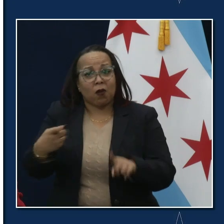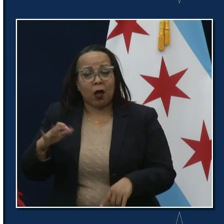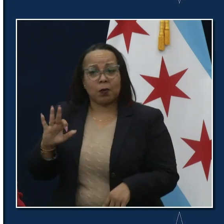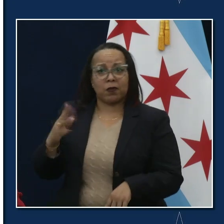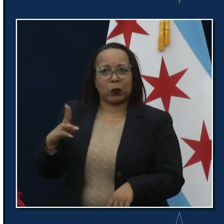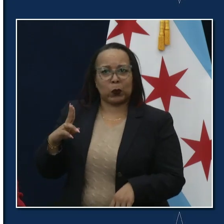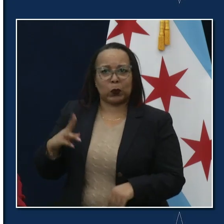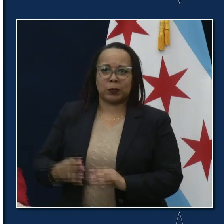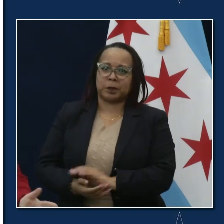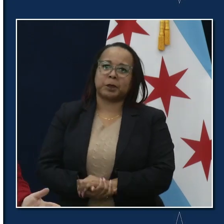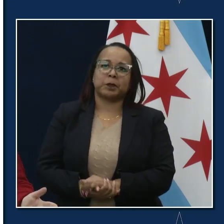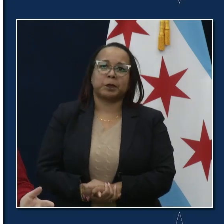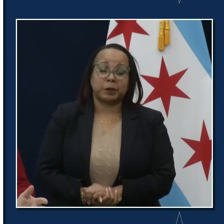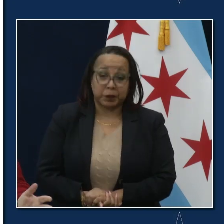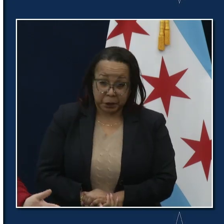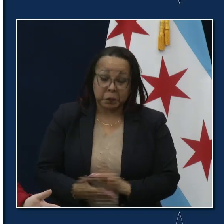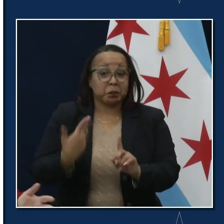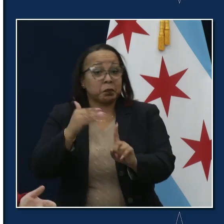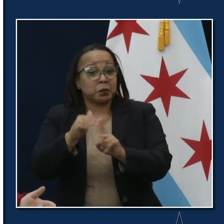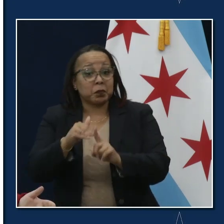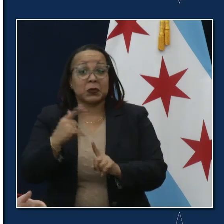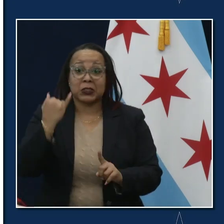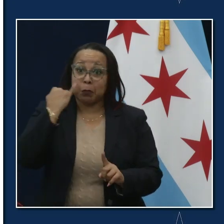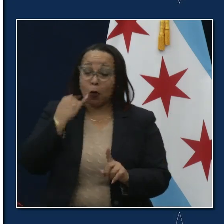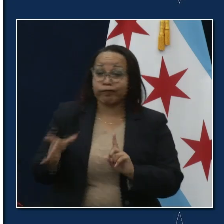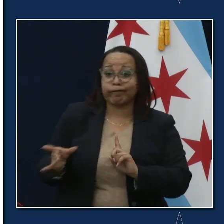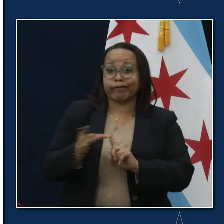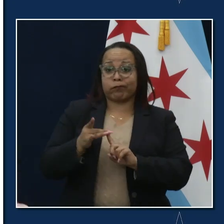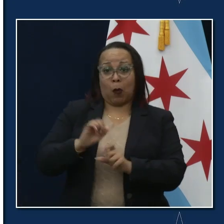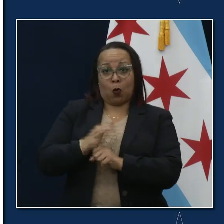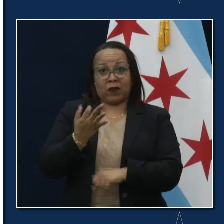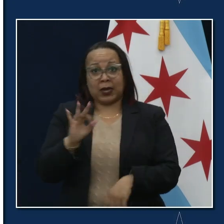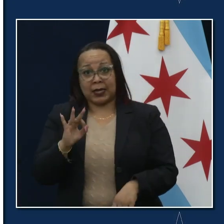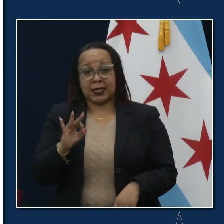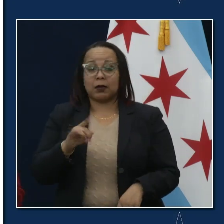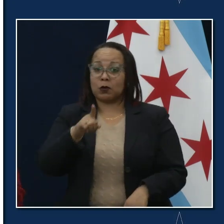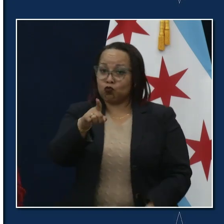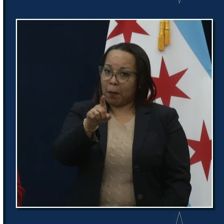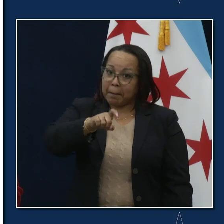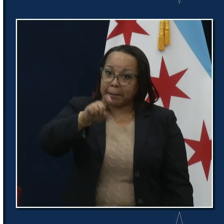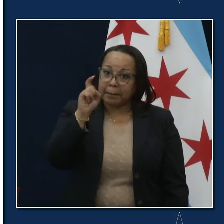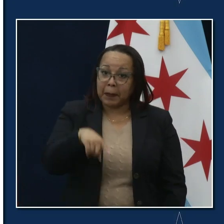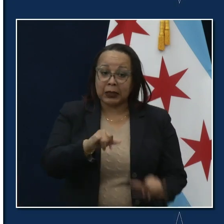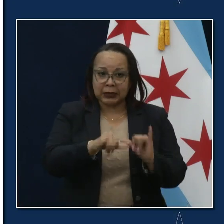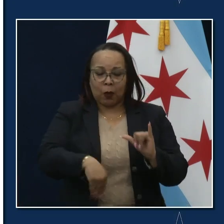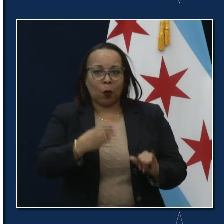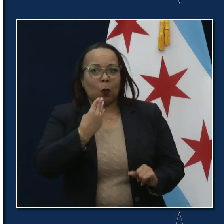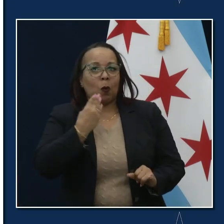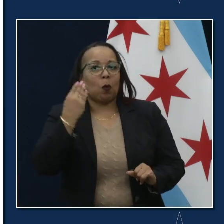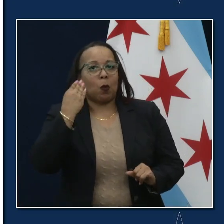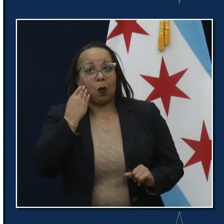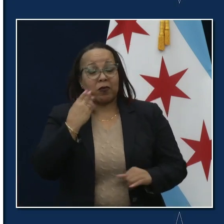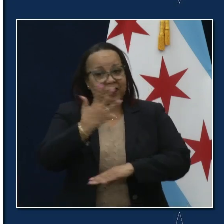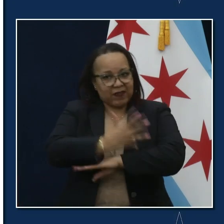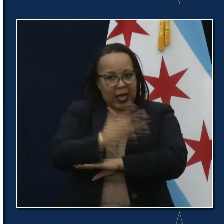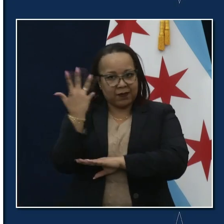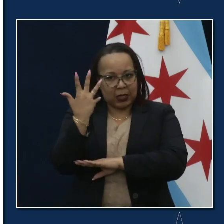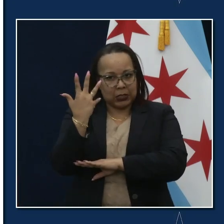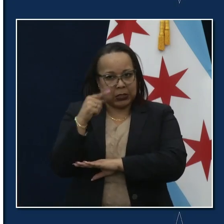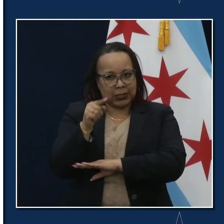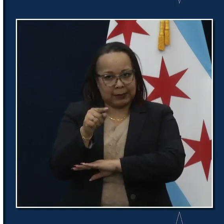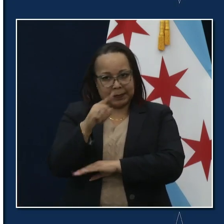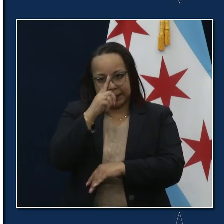influenza. As a reminder, if you do catch COVID-19, you must stay at home for 5